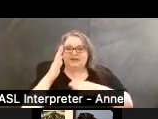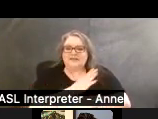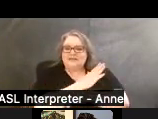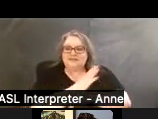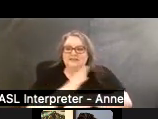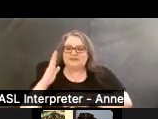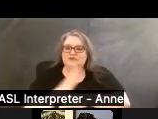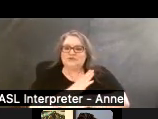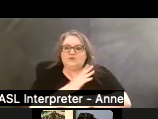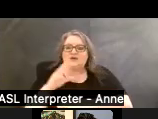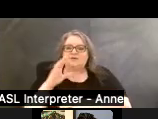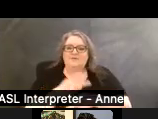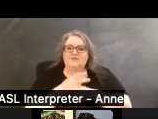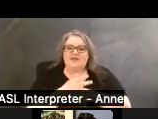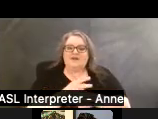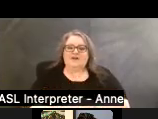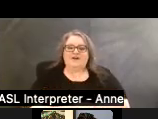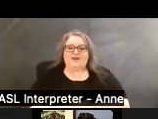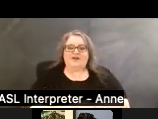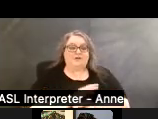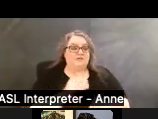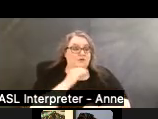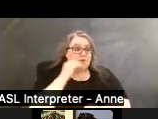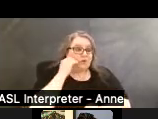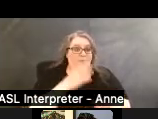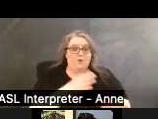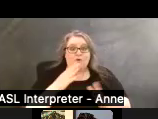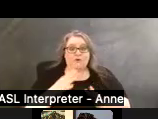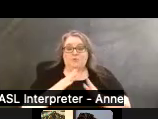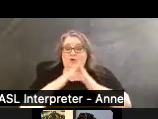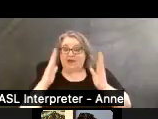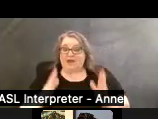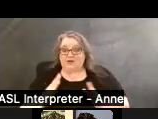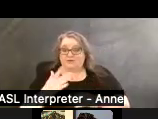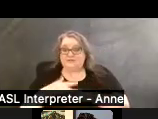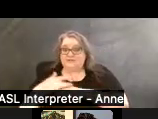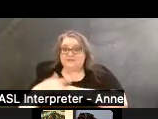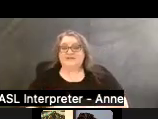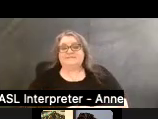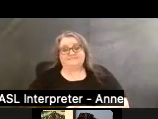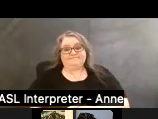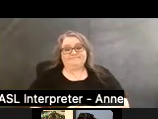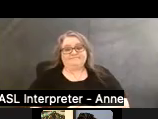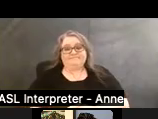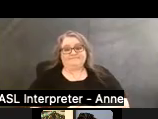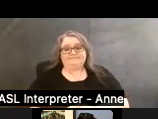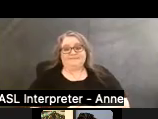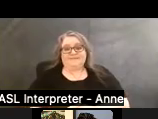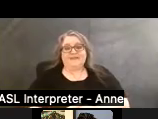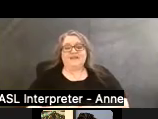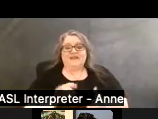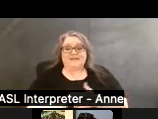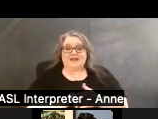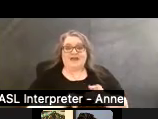care and homelessness and housing spaces. It very much mirrors and